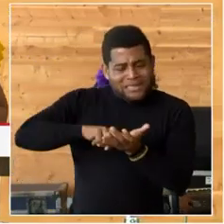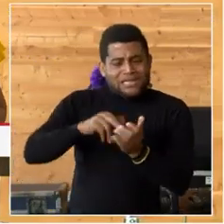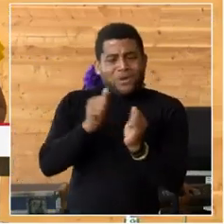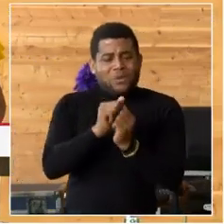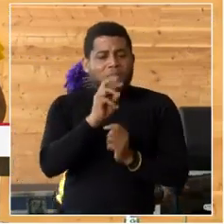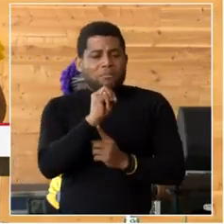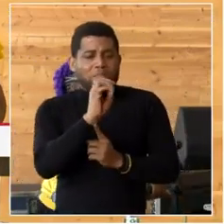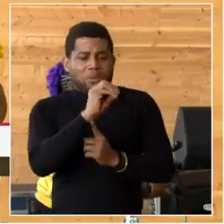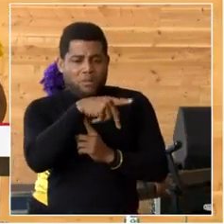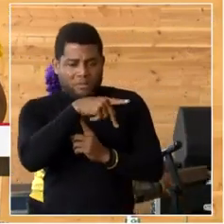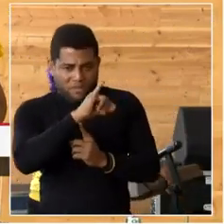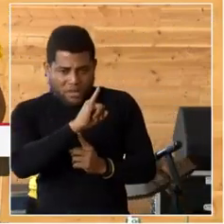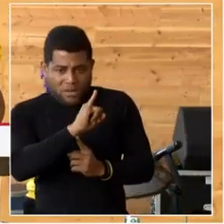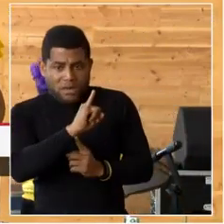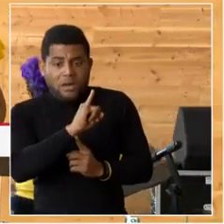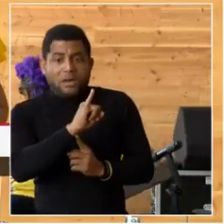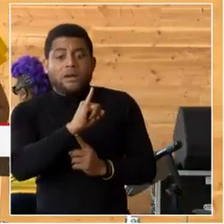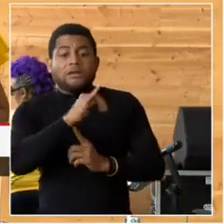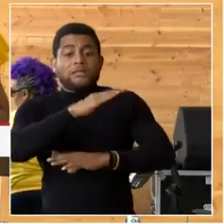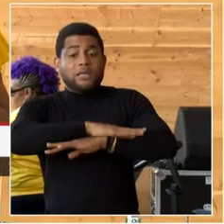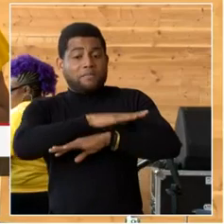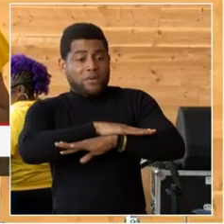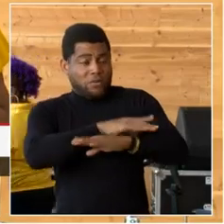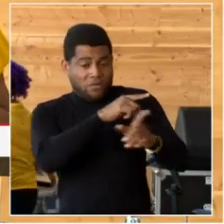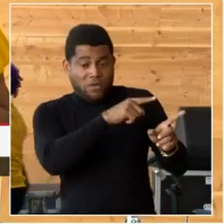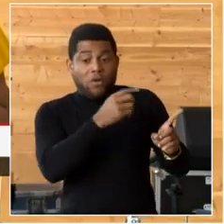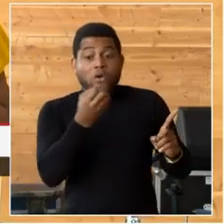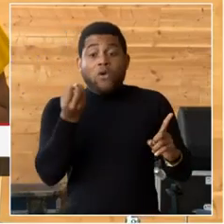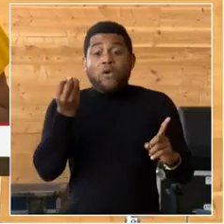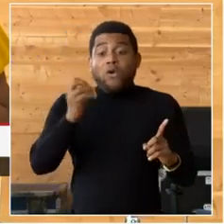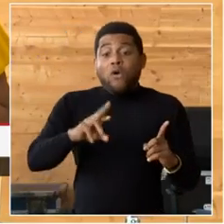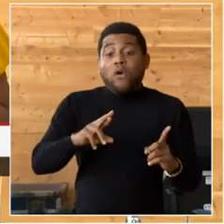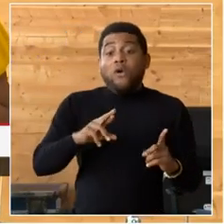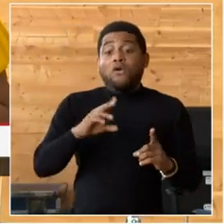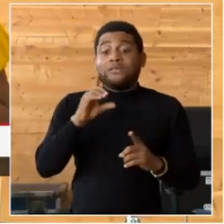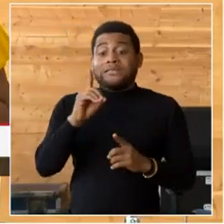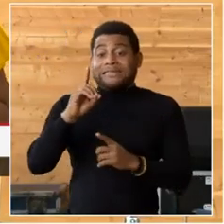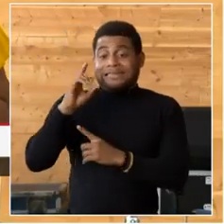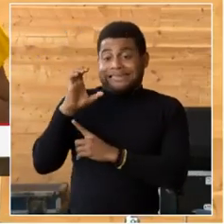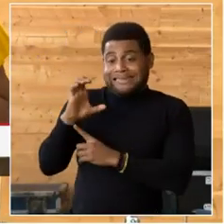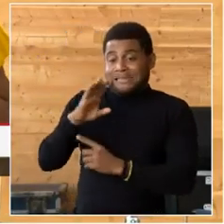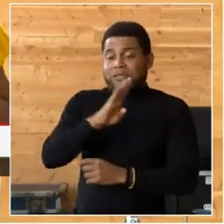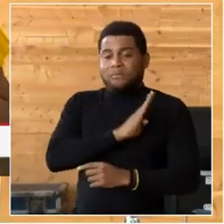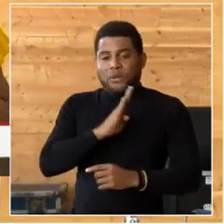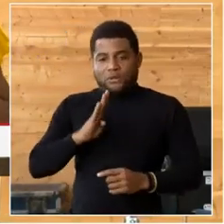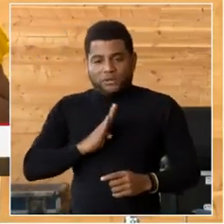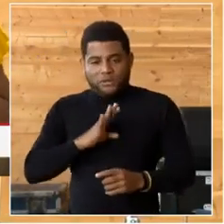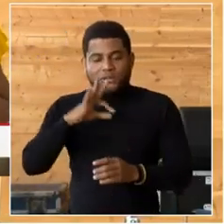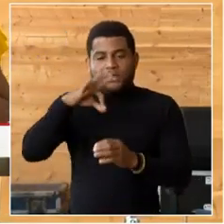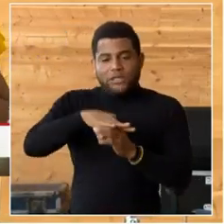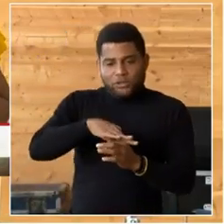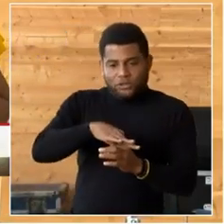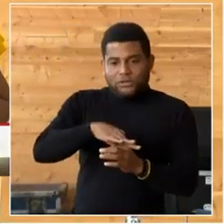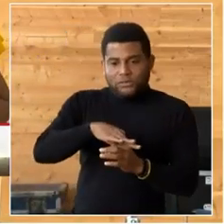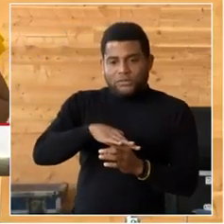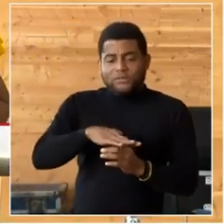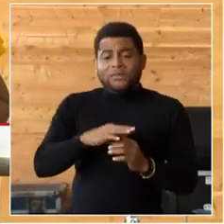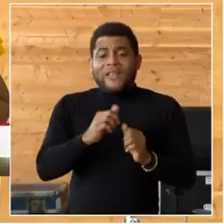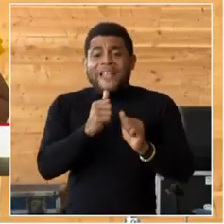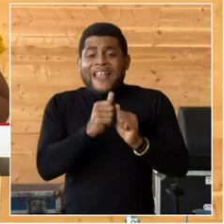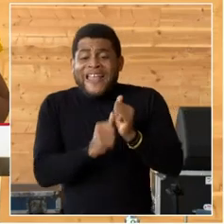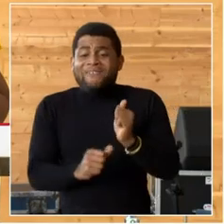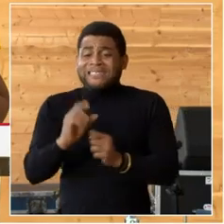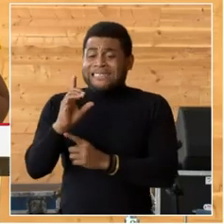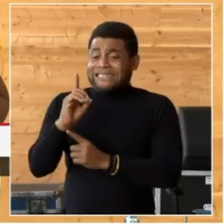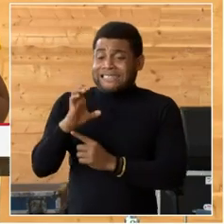forms, or you can check out D.C. Board of Election. Every D.C. resident eligible to vote